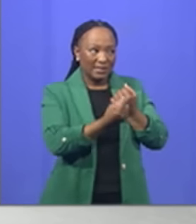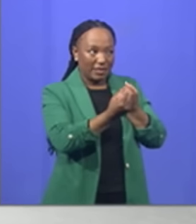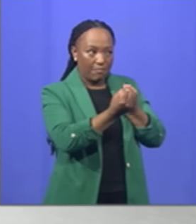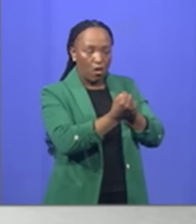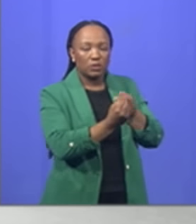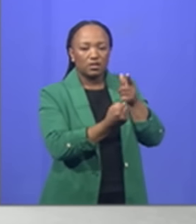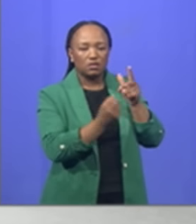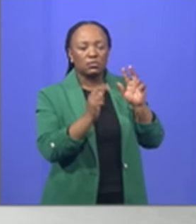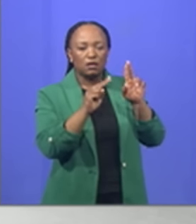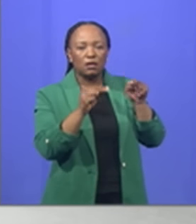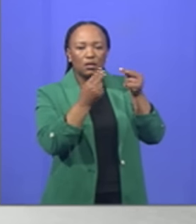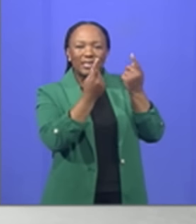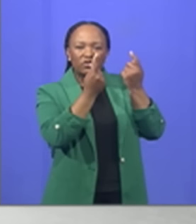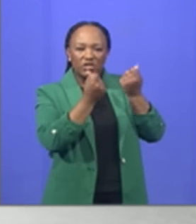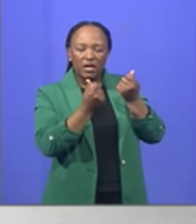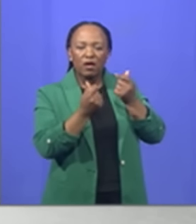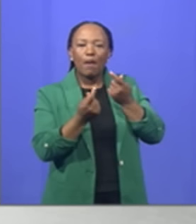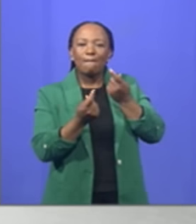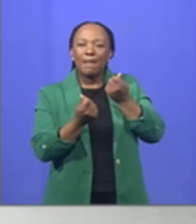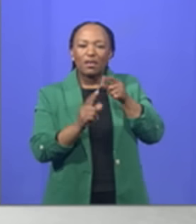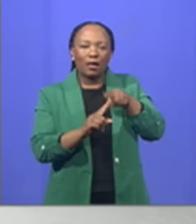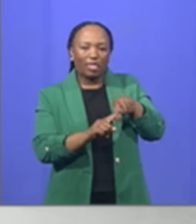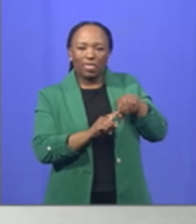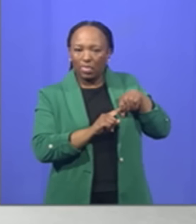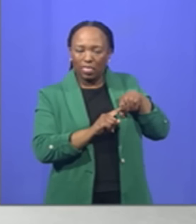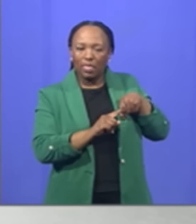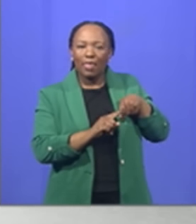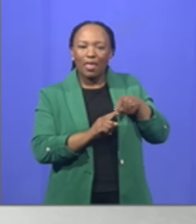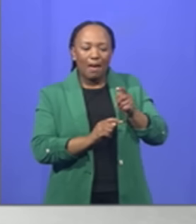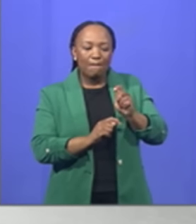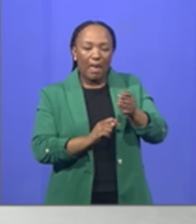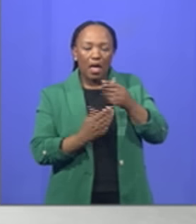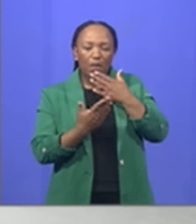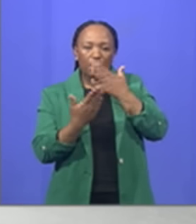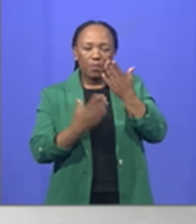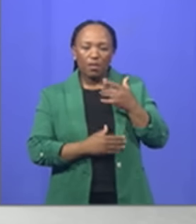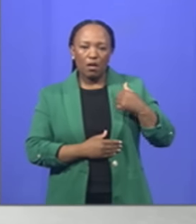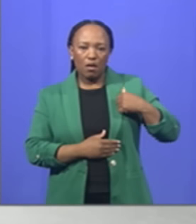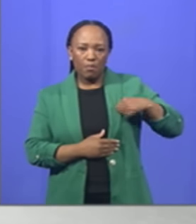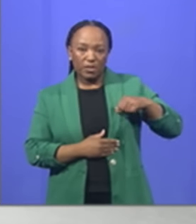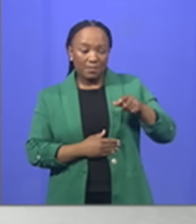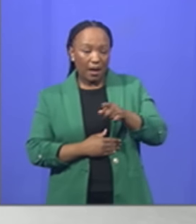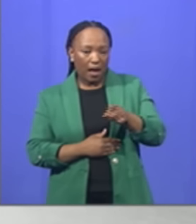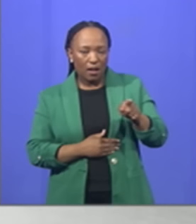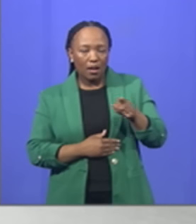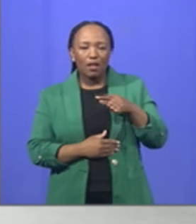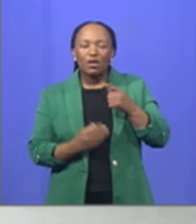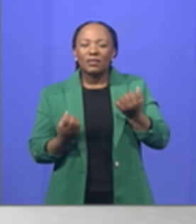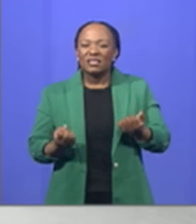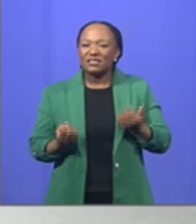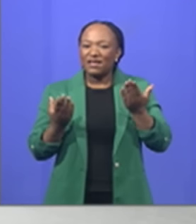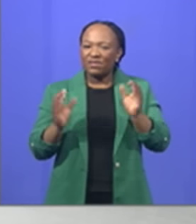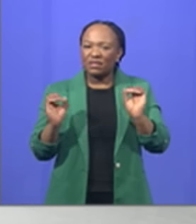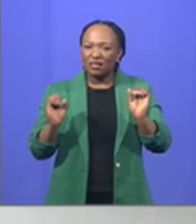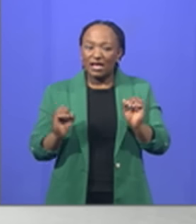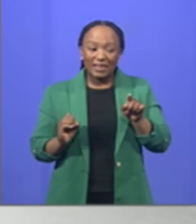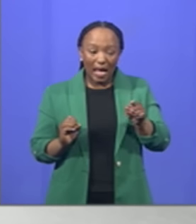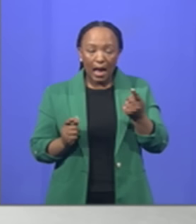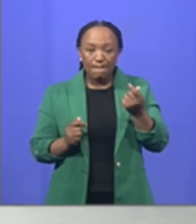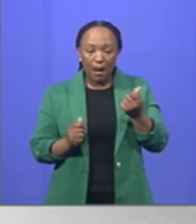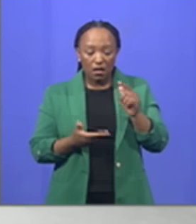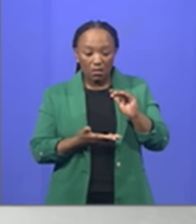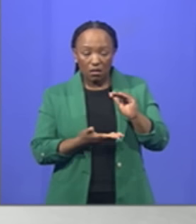sa go emiša go fa dimasepala tšeo mašeleng ka baka la gore dimasepala tšeo a di iše ditirelo bathong di tšea ditšhelete ba tšea ditšhelete